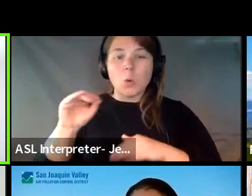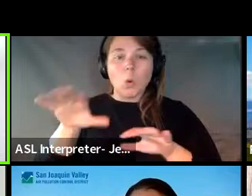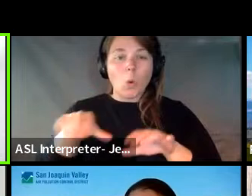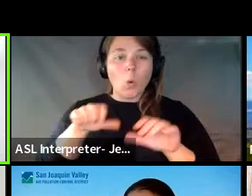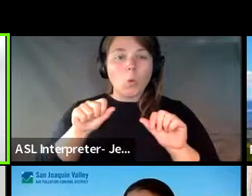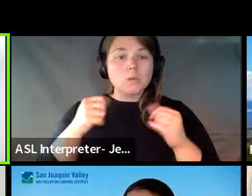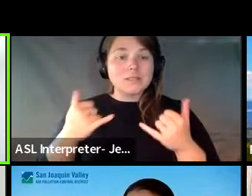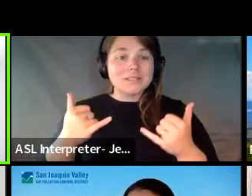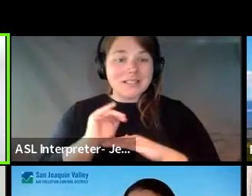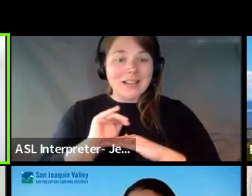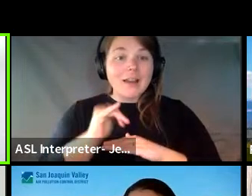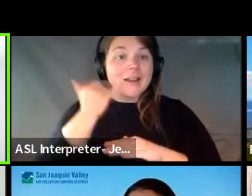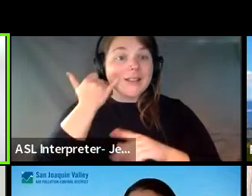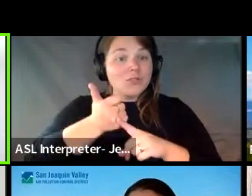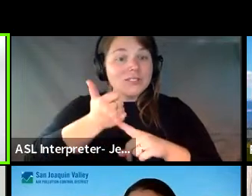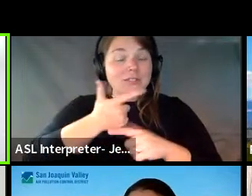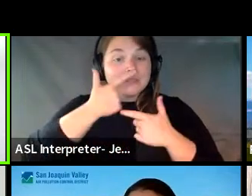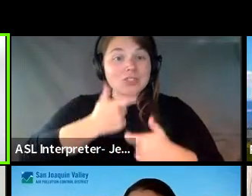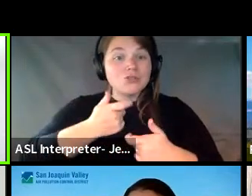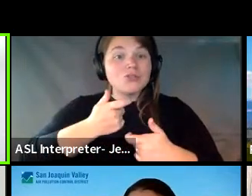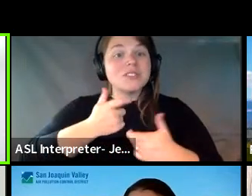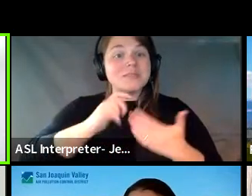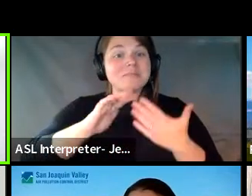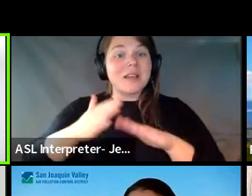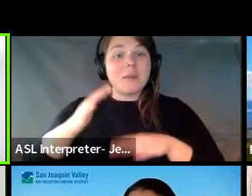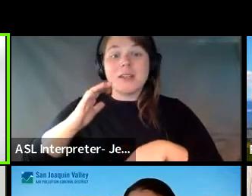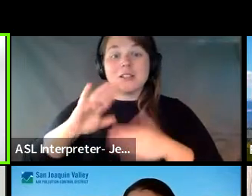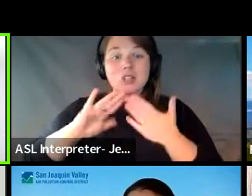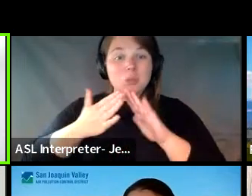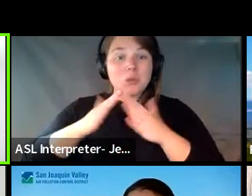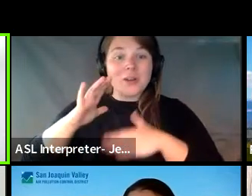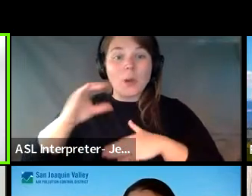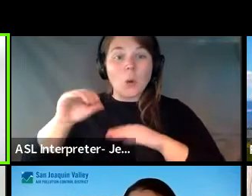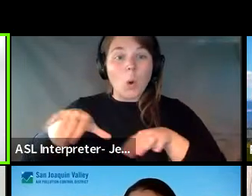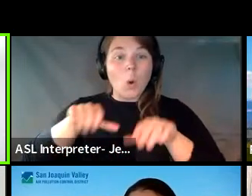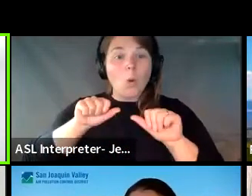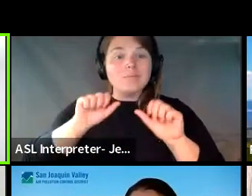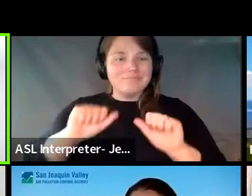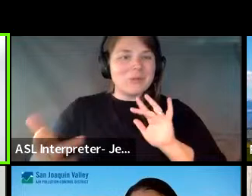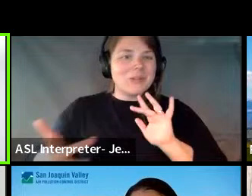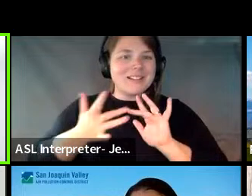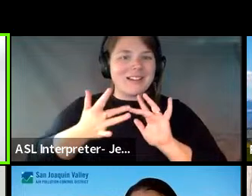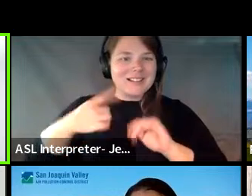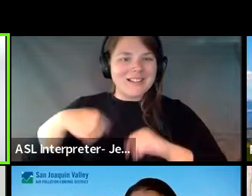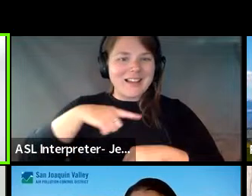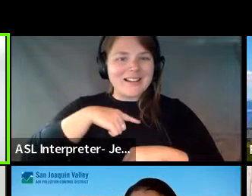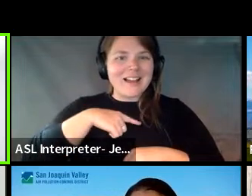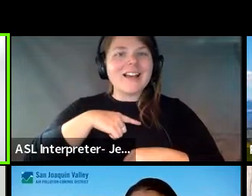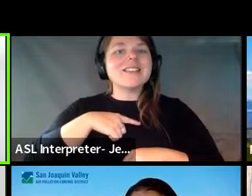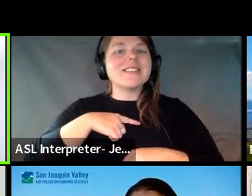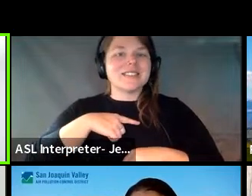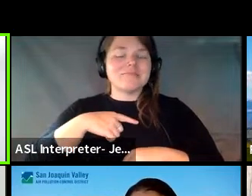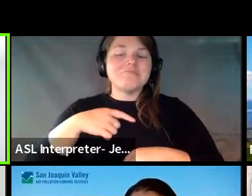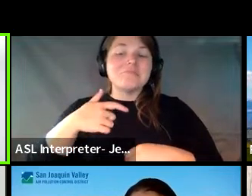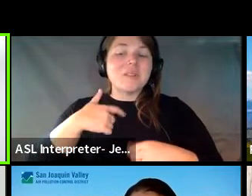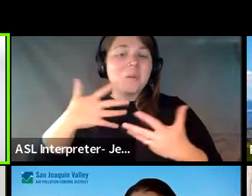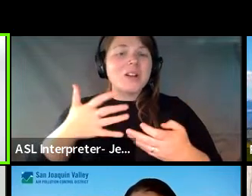are interested in being a community co-host, you can always reach out to us, and just want to extend our gratitude